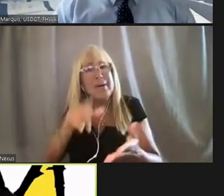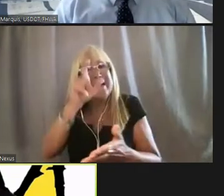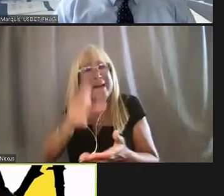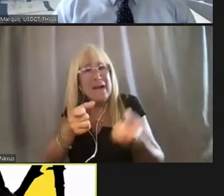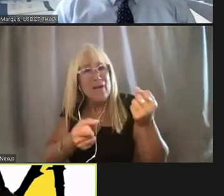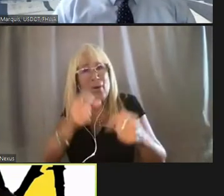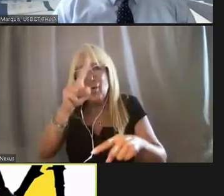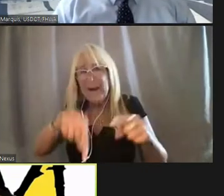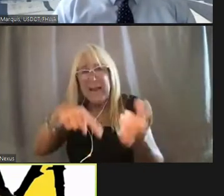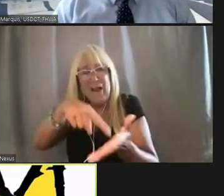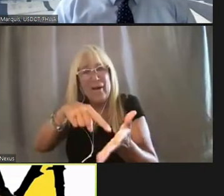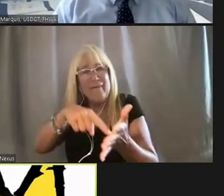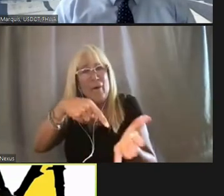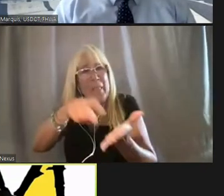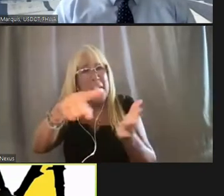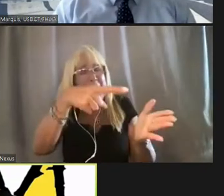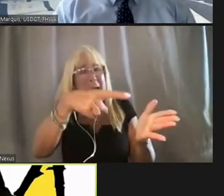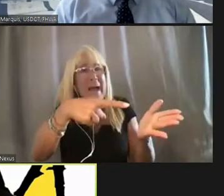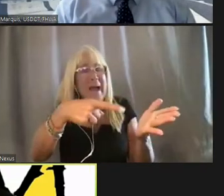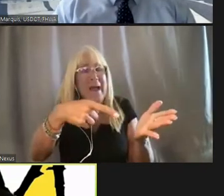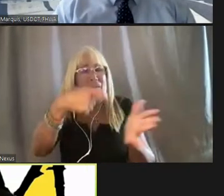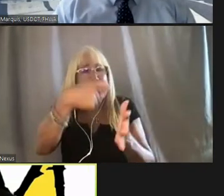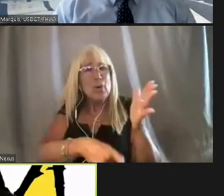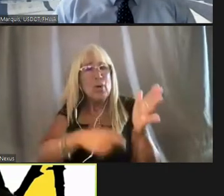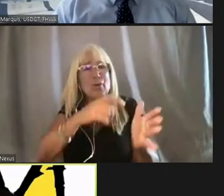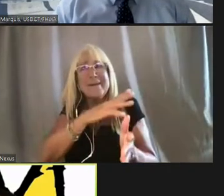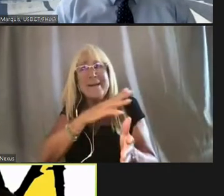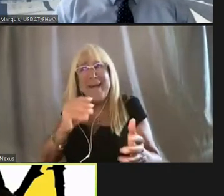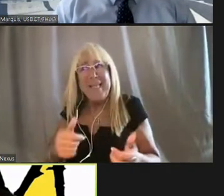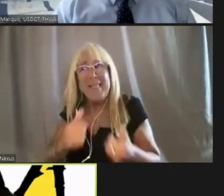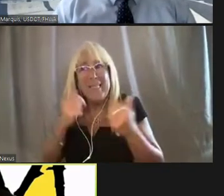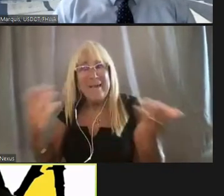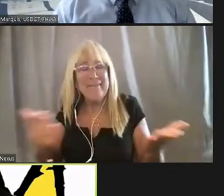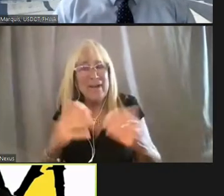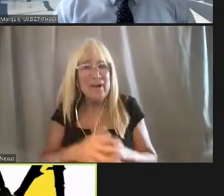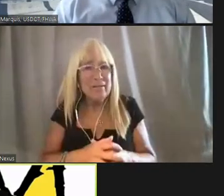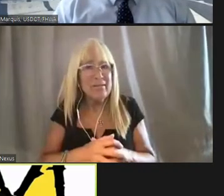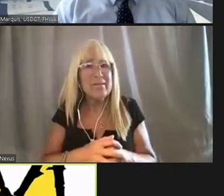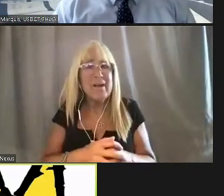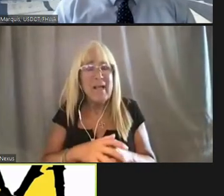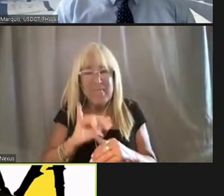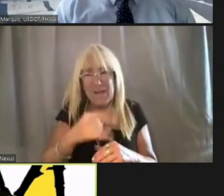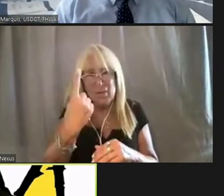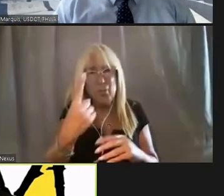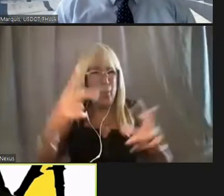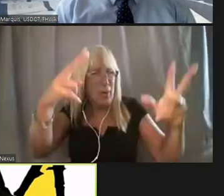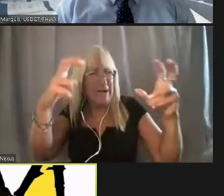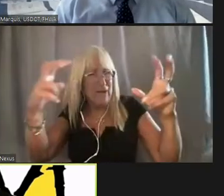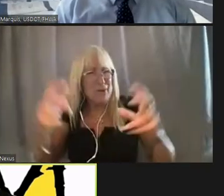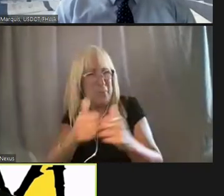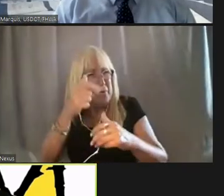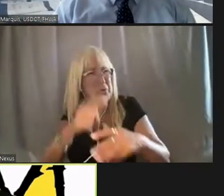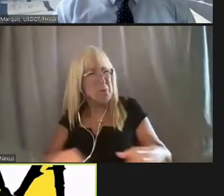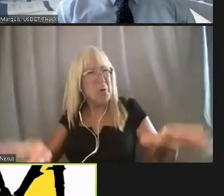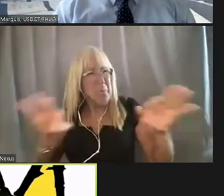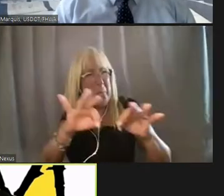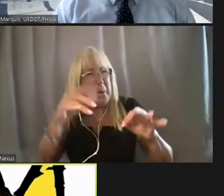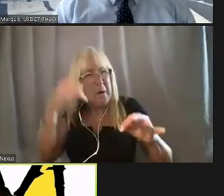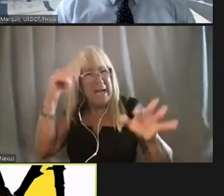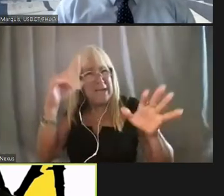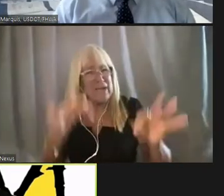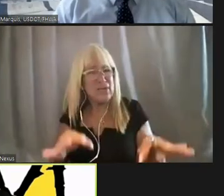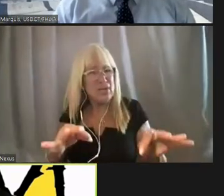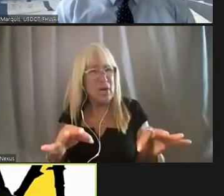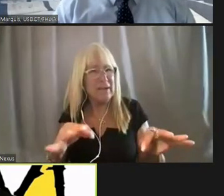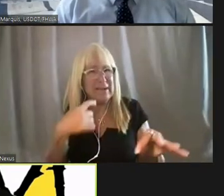tolls and live here this is just one of the issues concerning um the congestions holding for me but this was the most important one and the one I chose to express